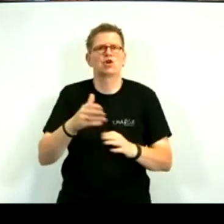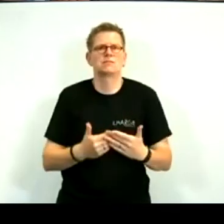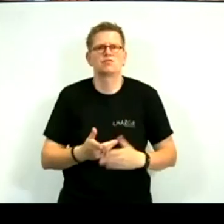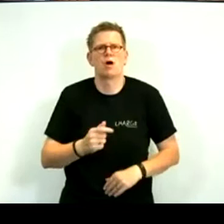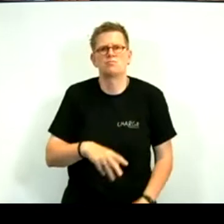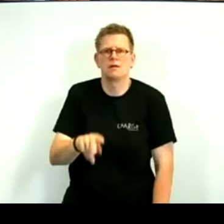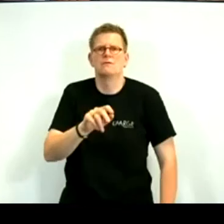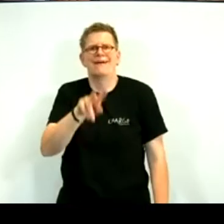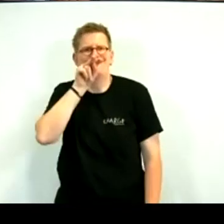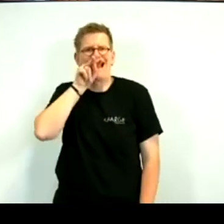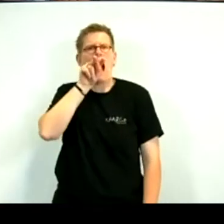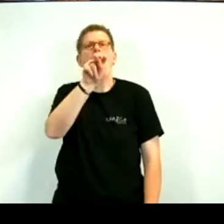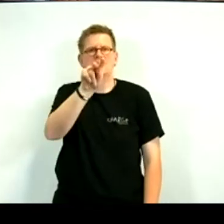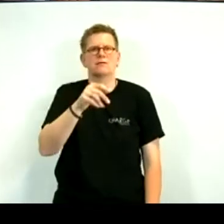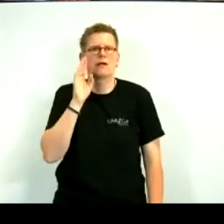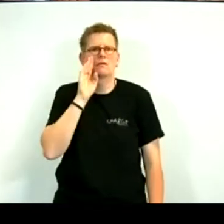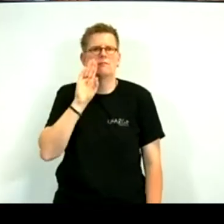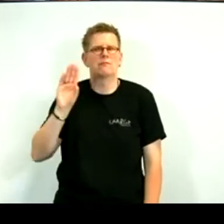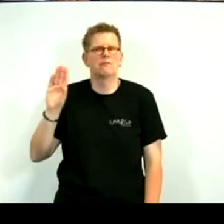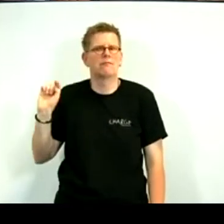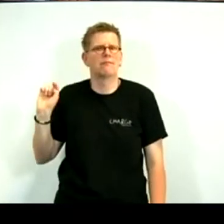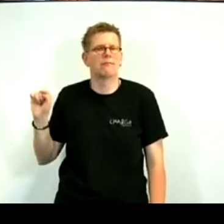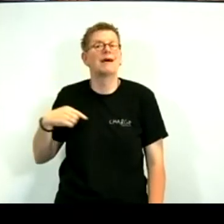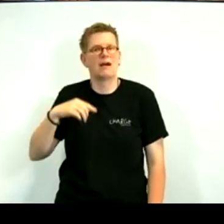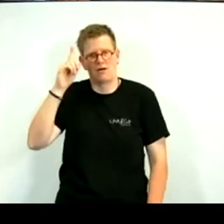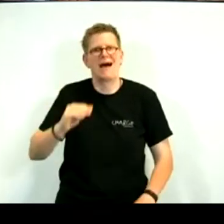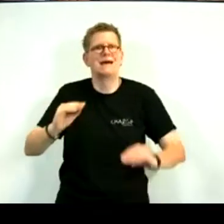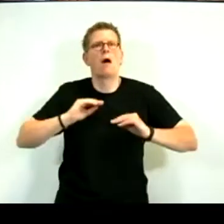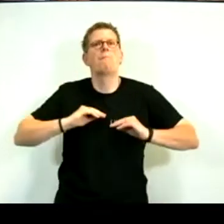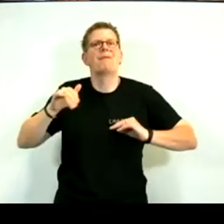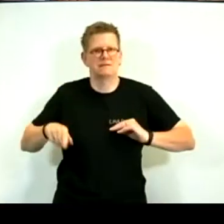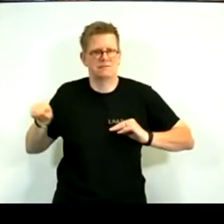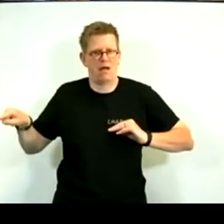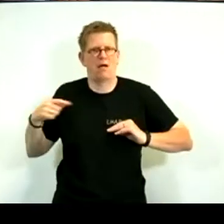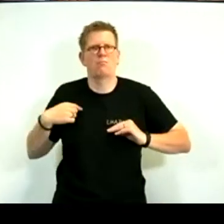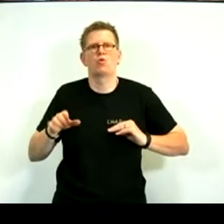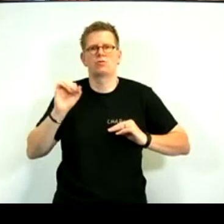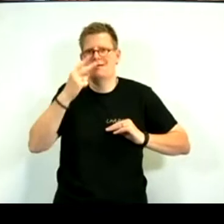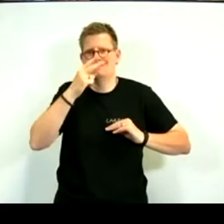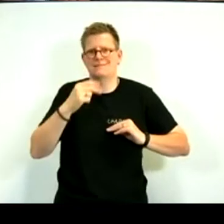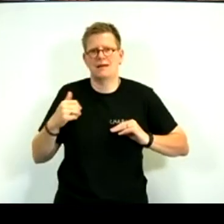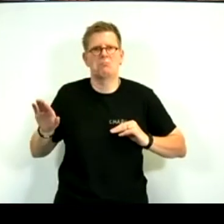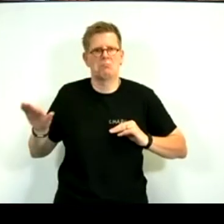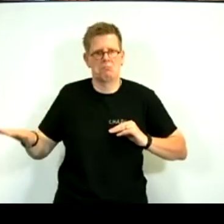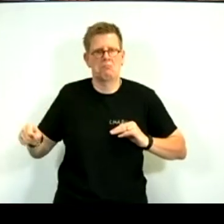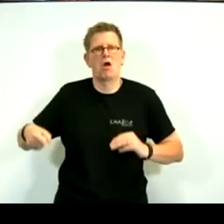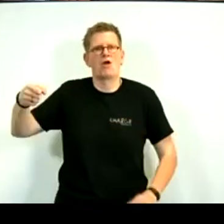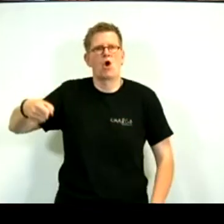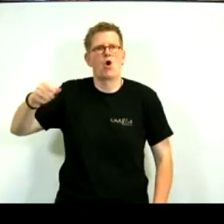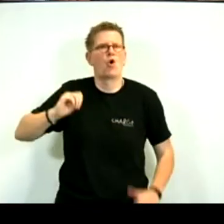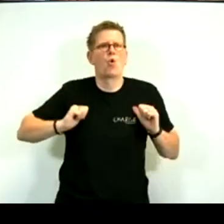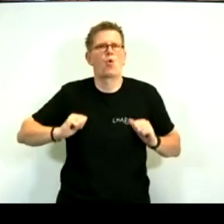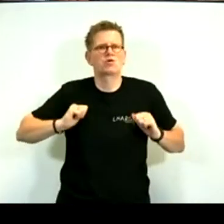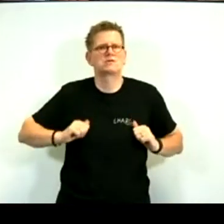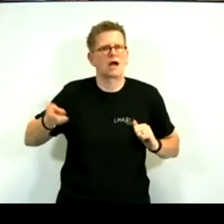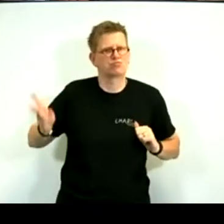not looking at it, but it's there. I can see my backpack on the floor. I can see a glass of water on the floor. But